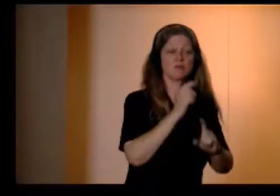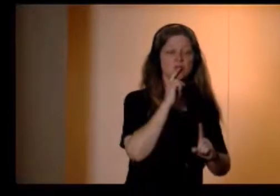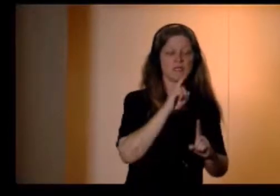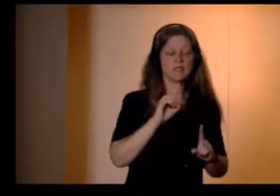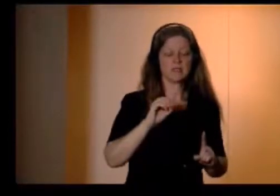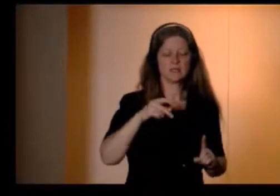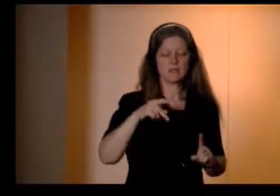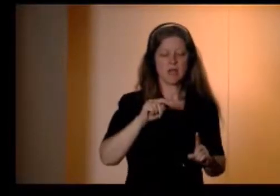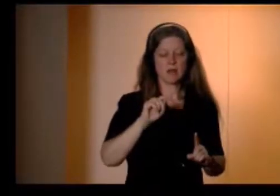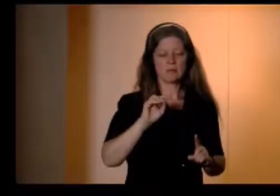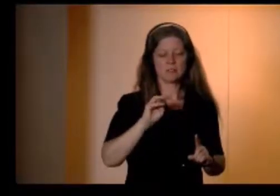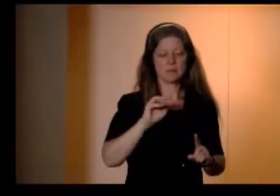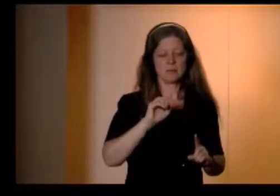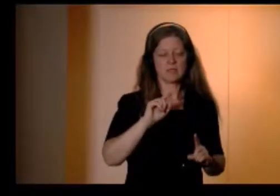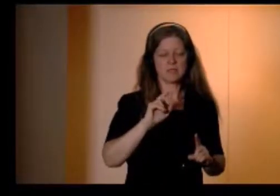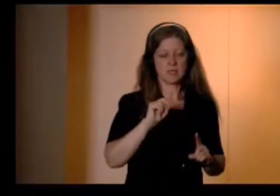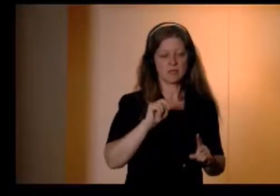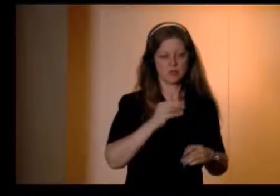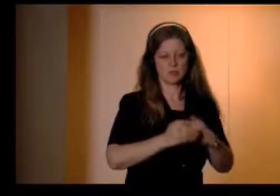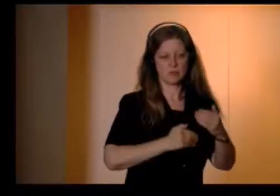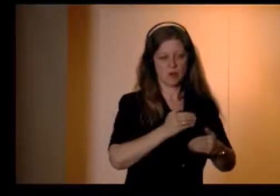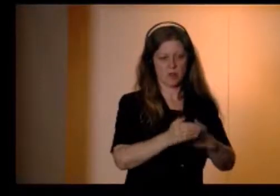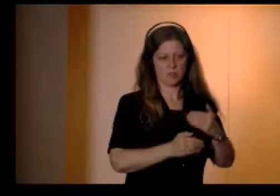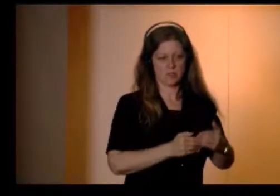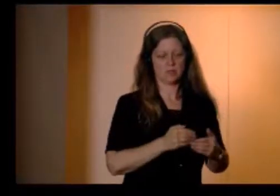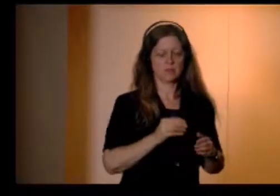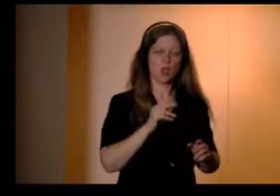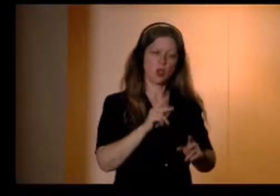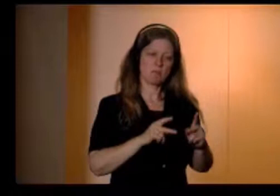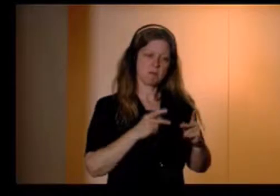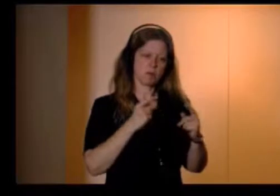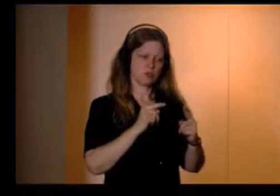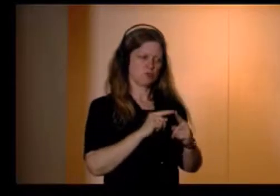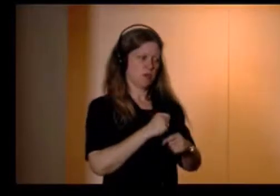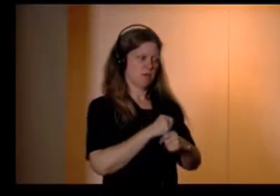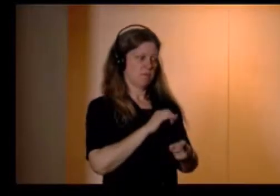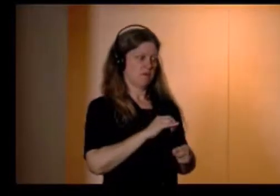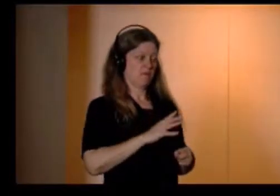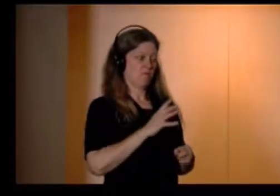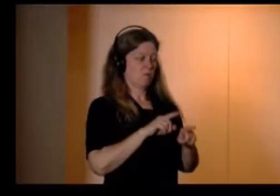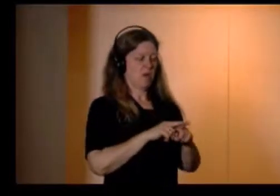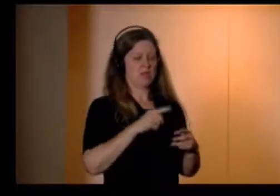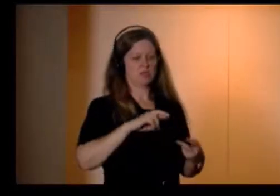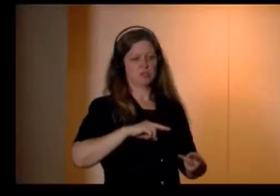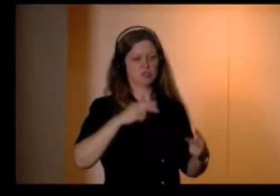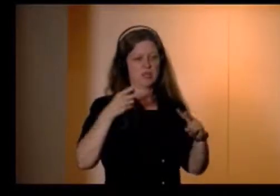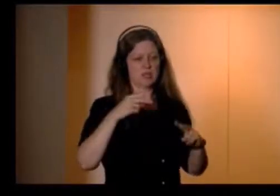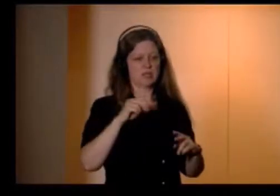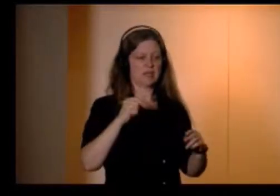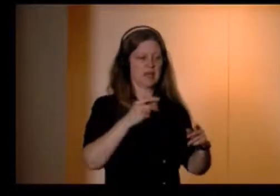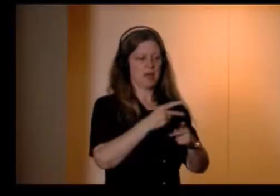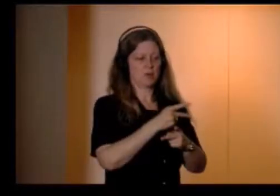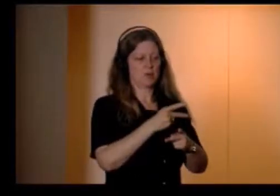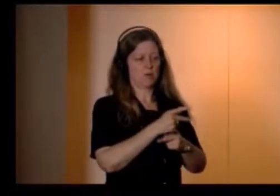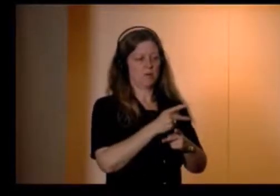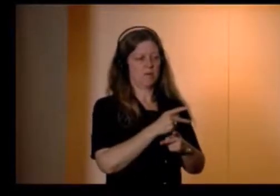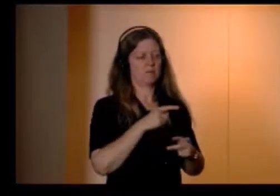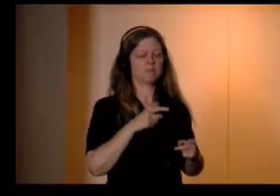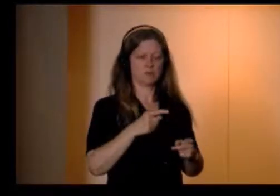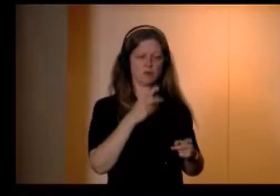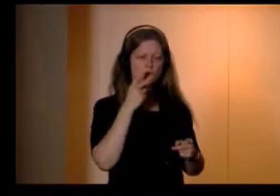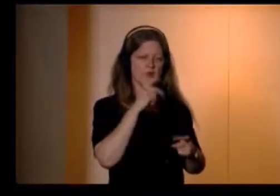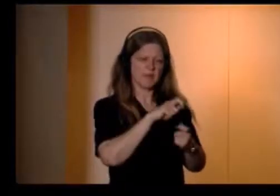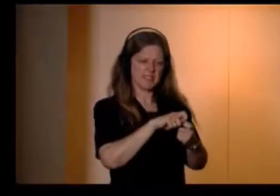here's an example that people have tried to formalize that as genetic algorithms. I know there's a lot of, in the details, a lot of differences, but if you see